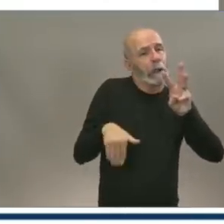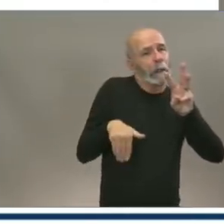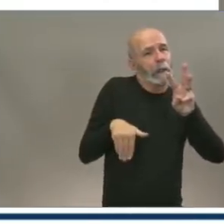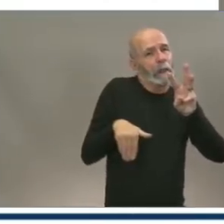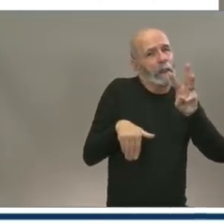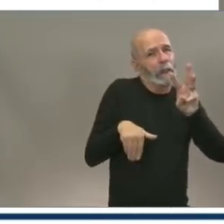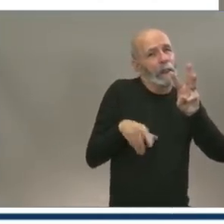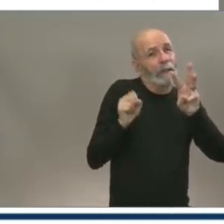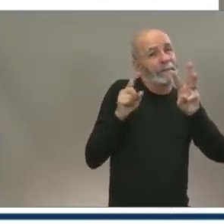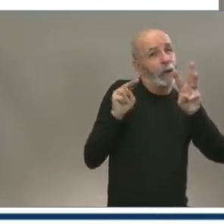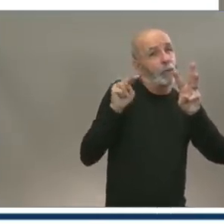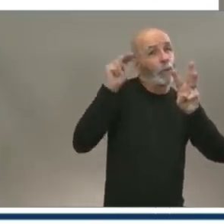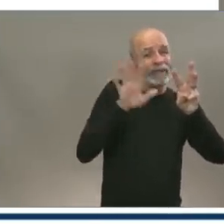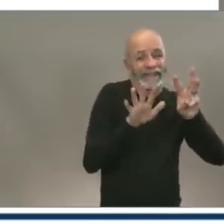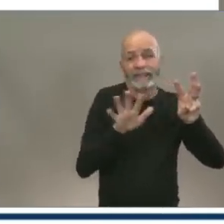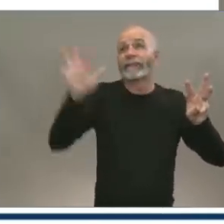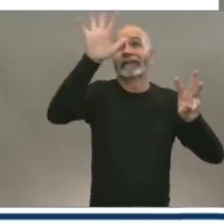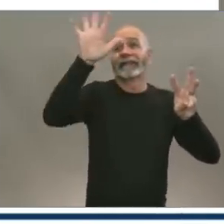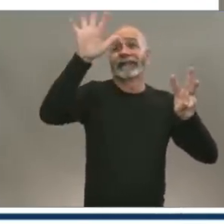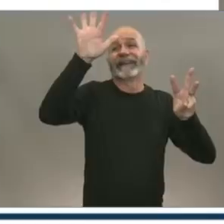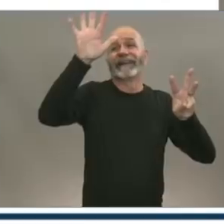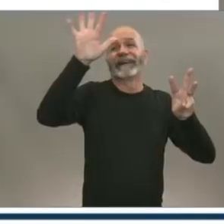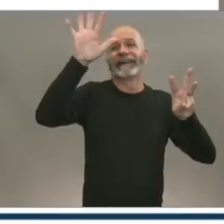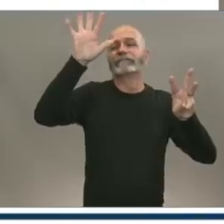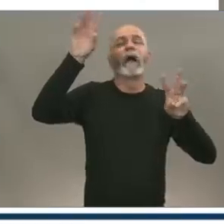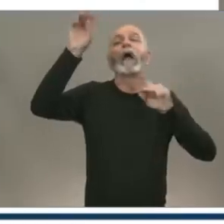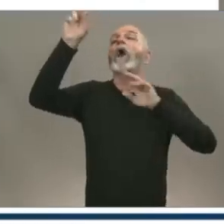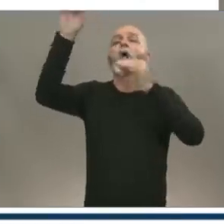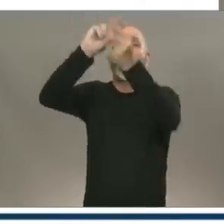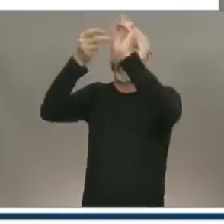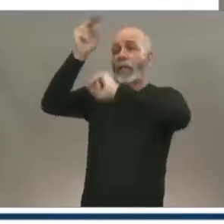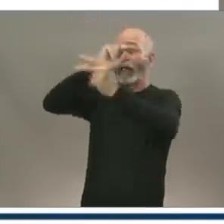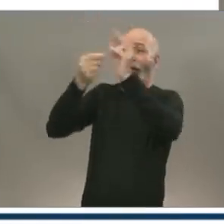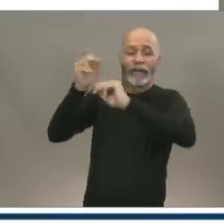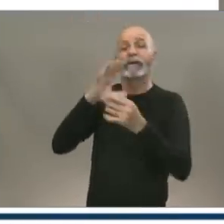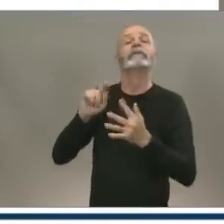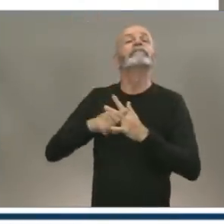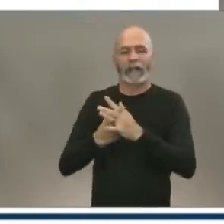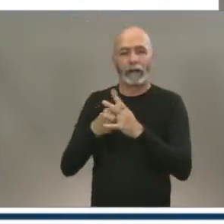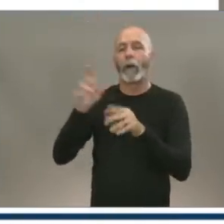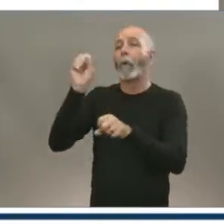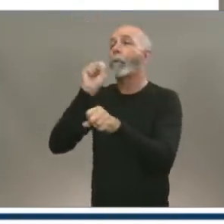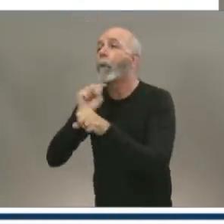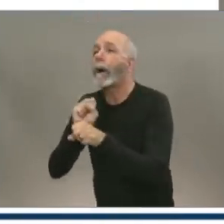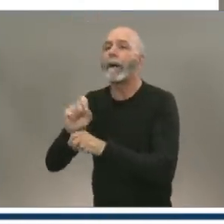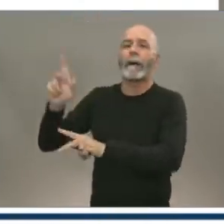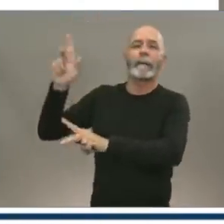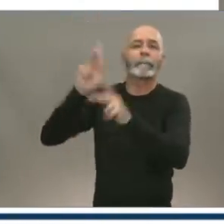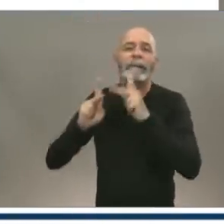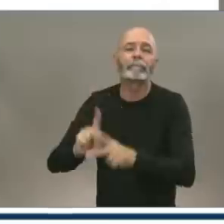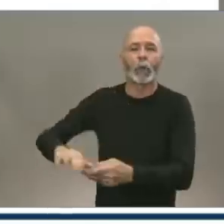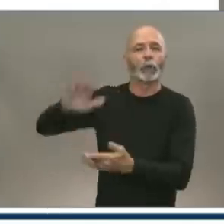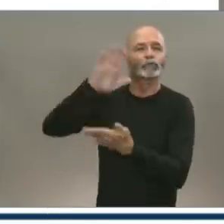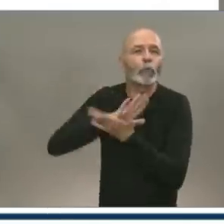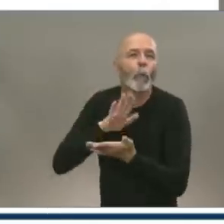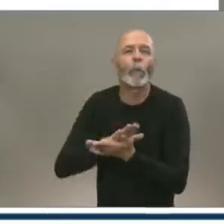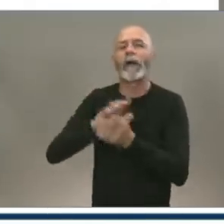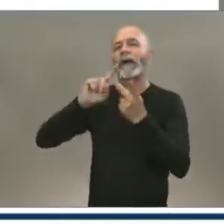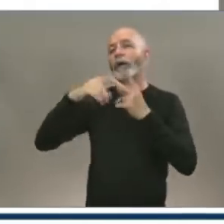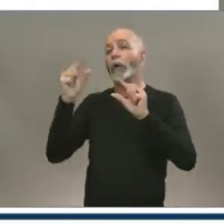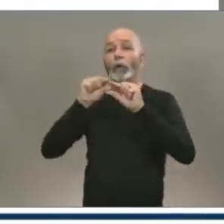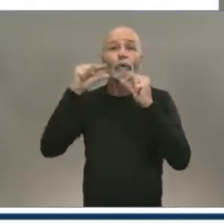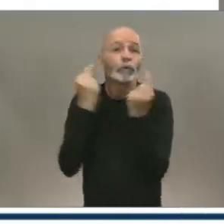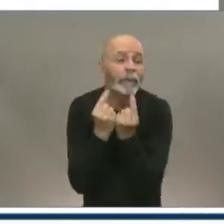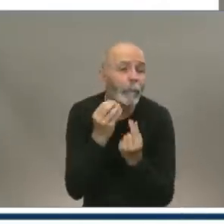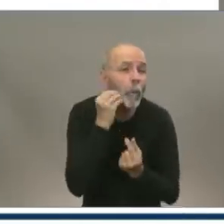Zone. We're seeing secondary transmission in workplaces, schools, a group home, and a long-term care facility. And most concerning